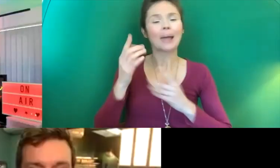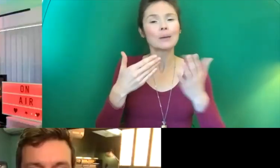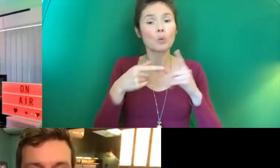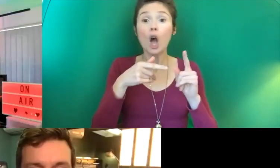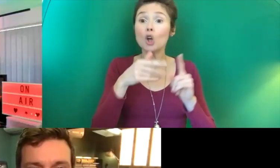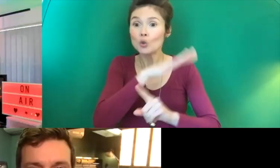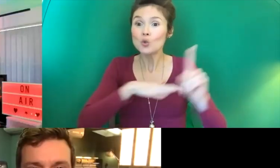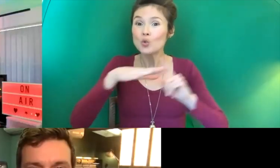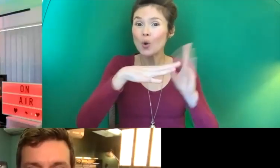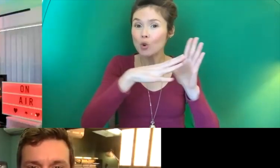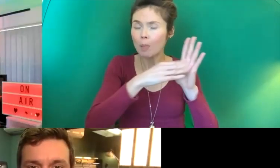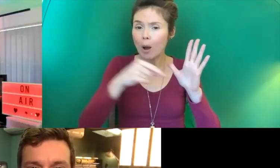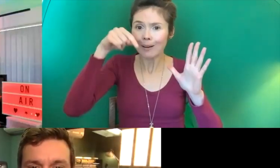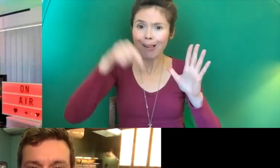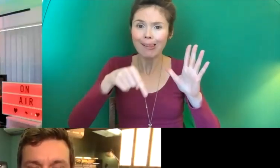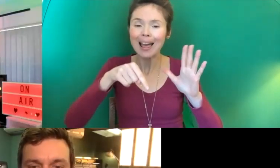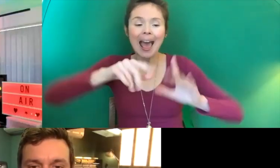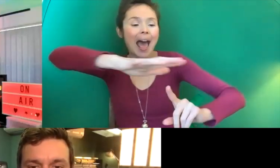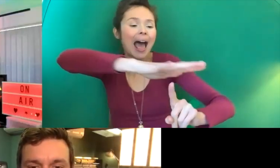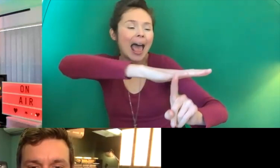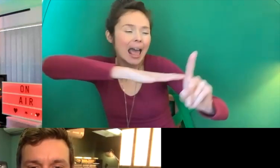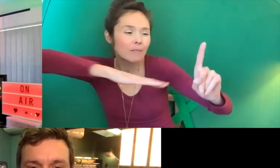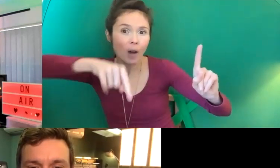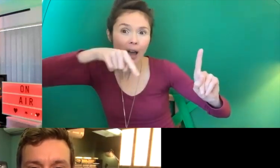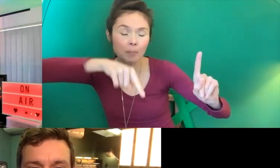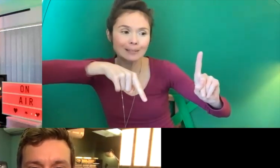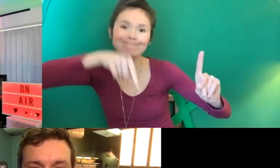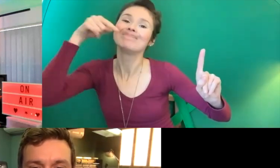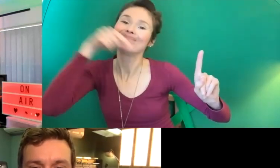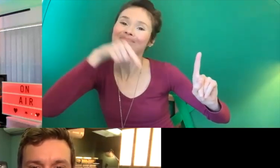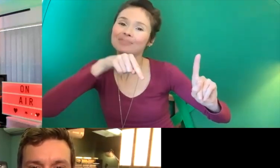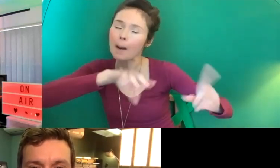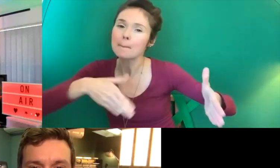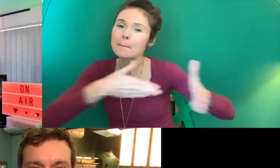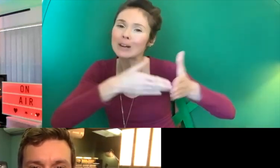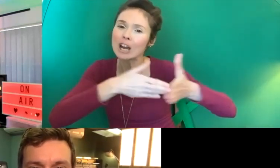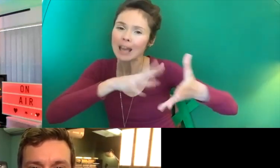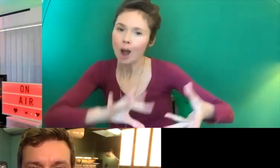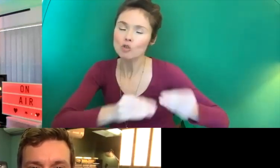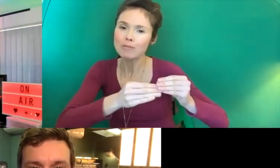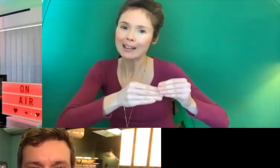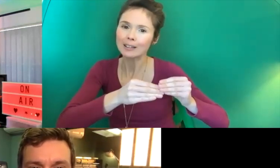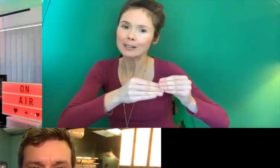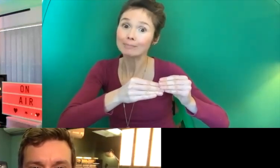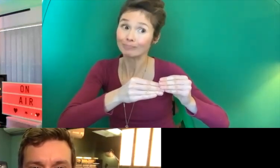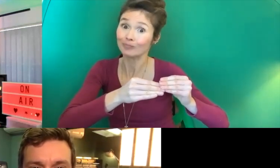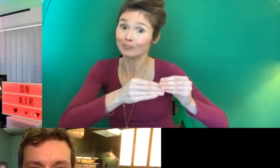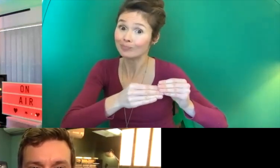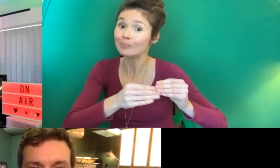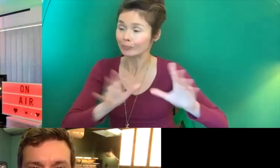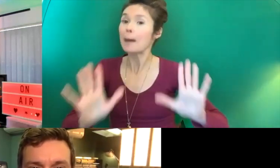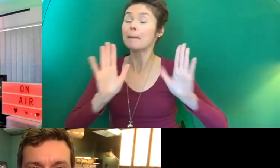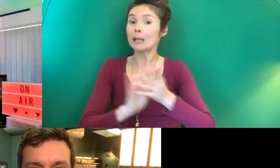the barriers. And sometimes we just need to think about that and address that in terms of